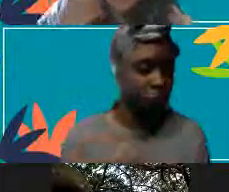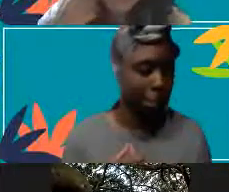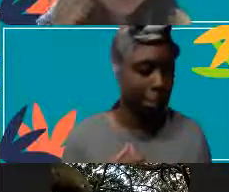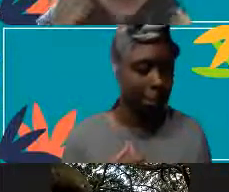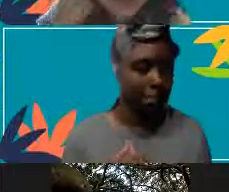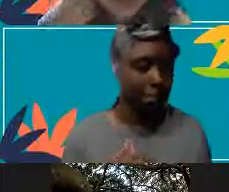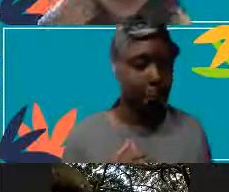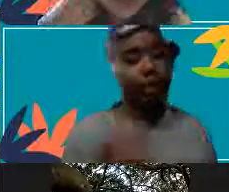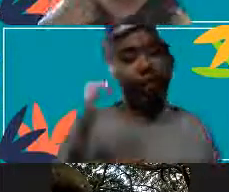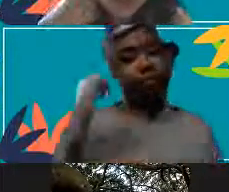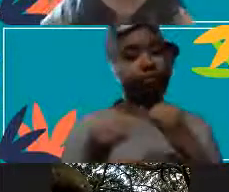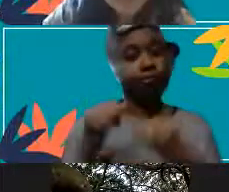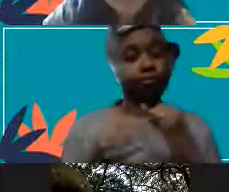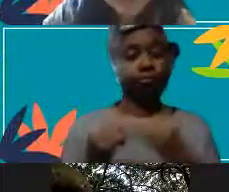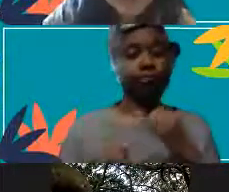Final